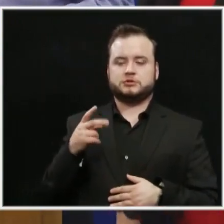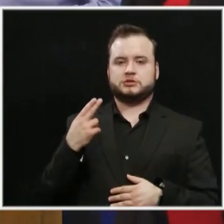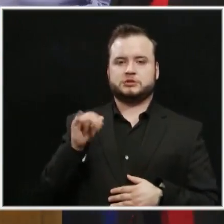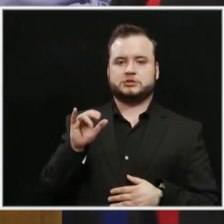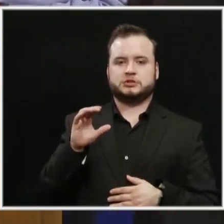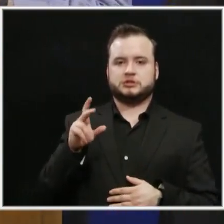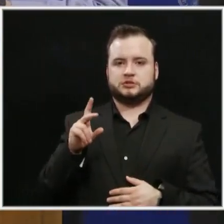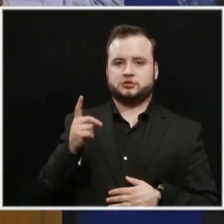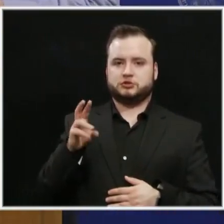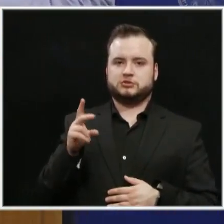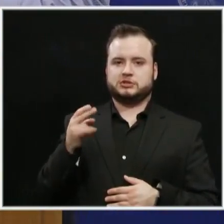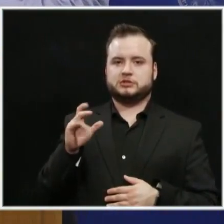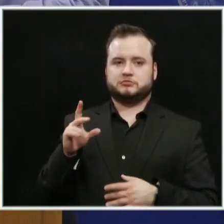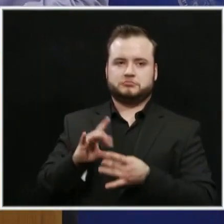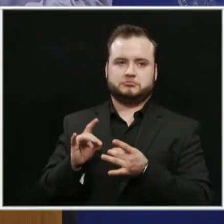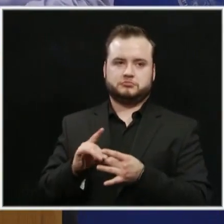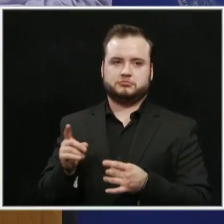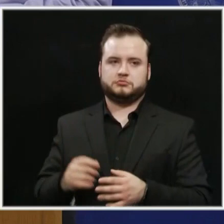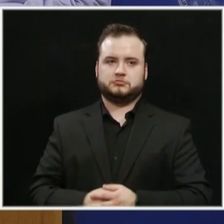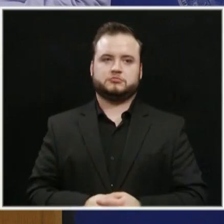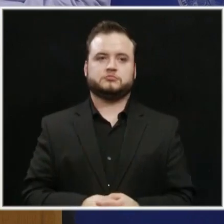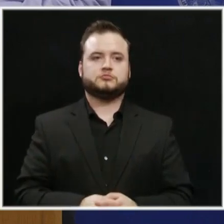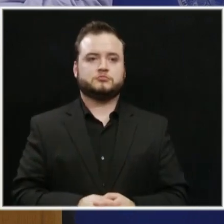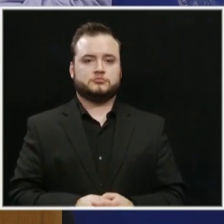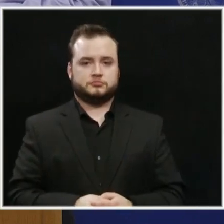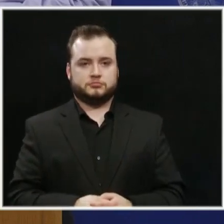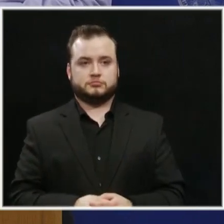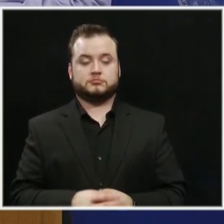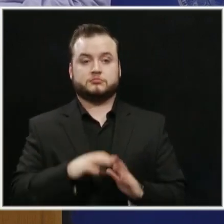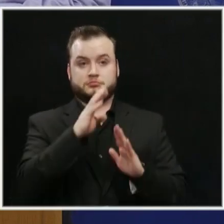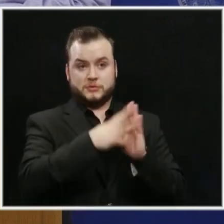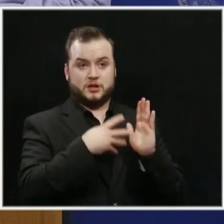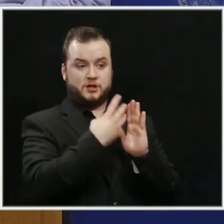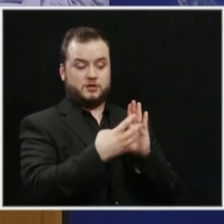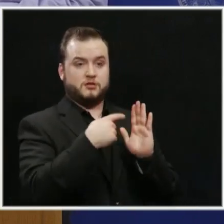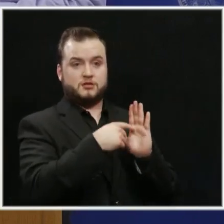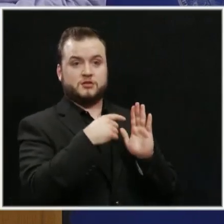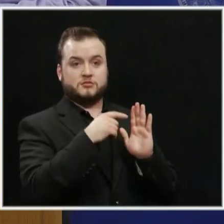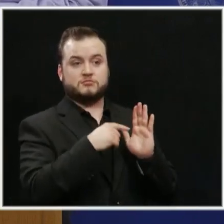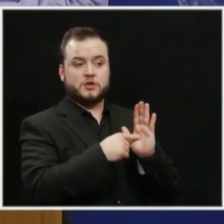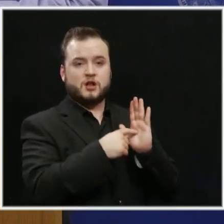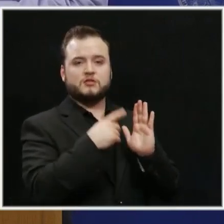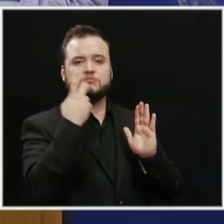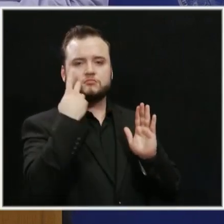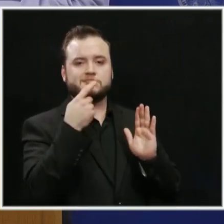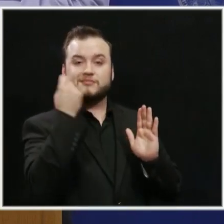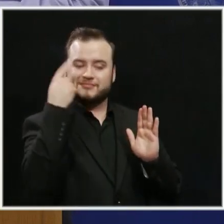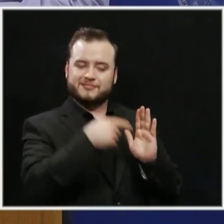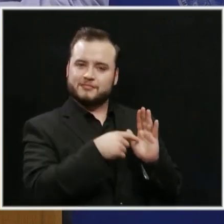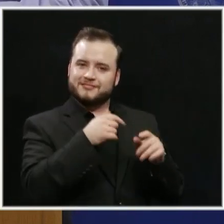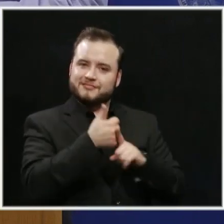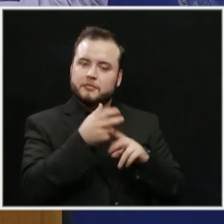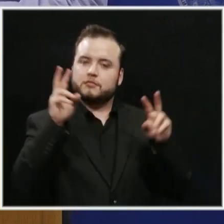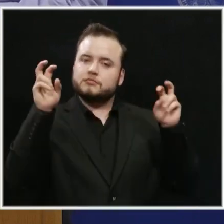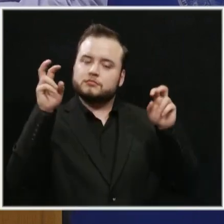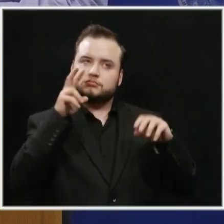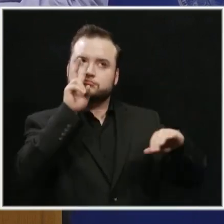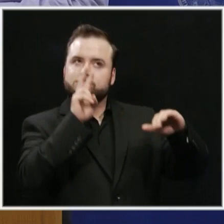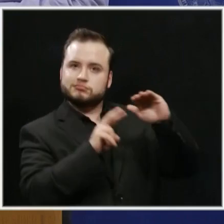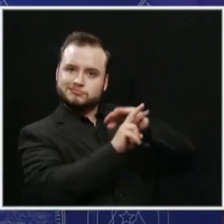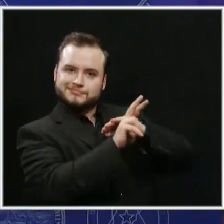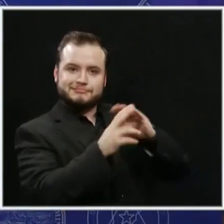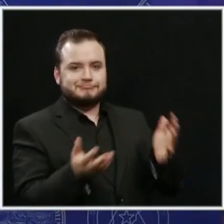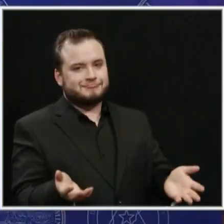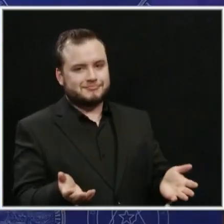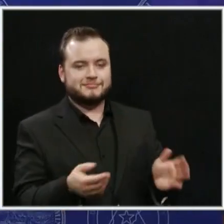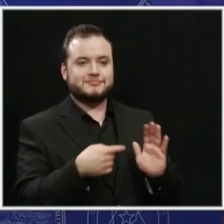So models are models, and unfortunately they give us a picture of what reality might be like, but they don't tell us what reality will be like.